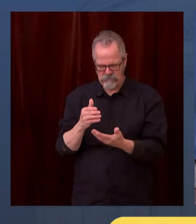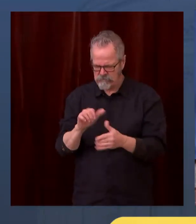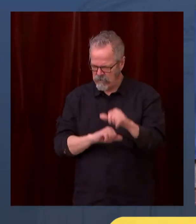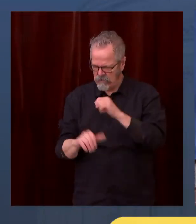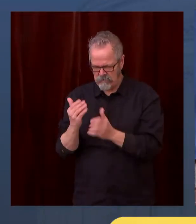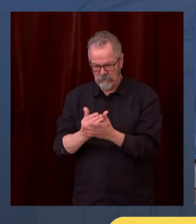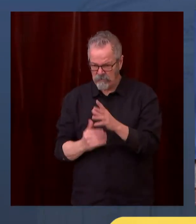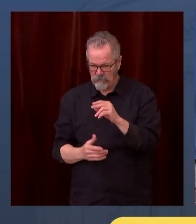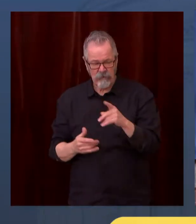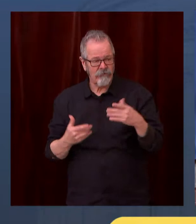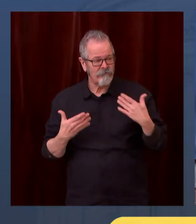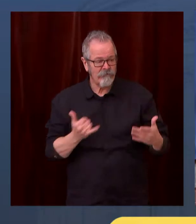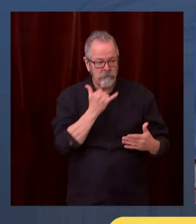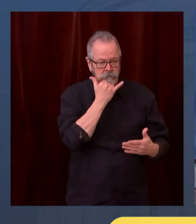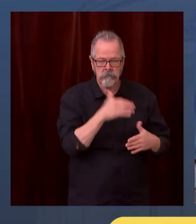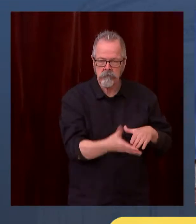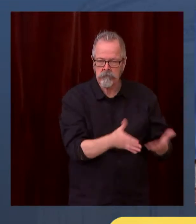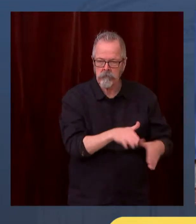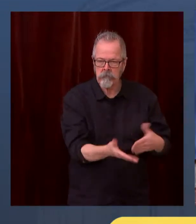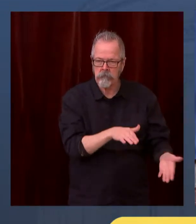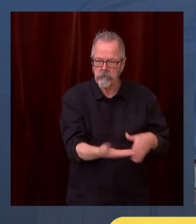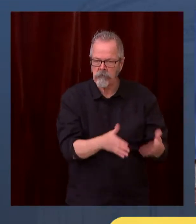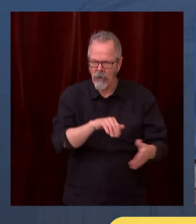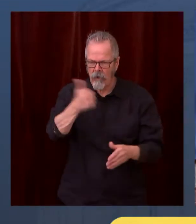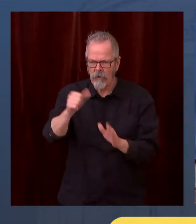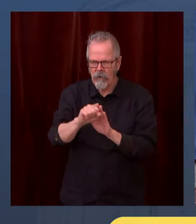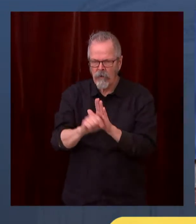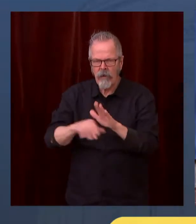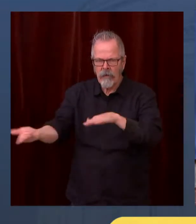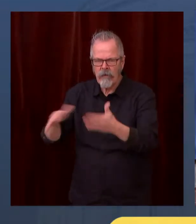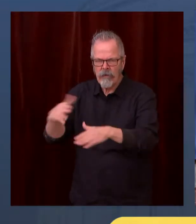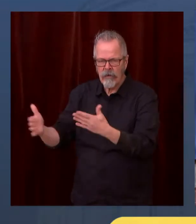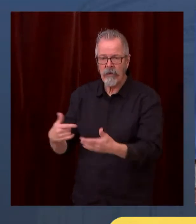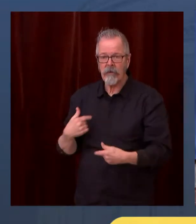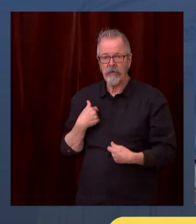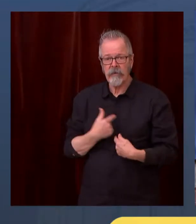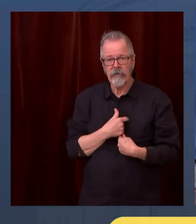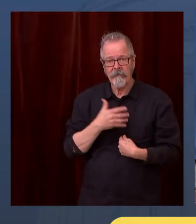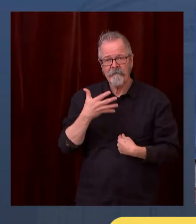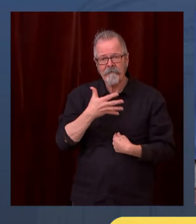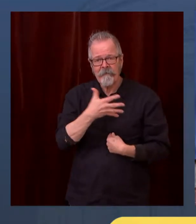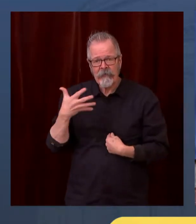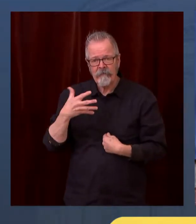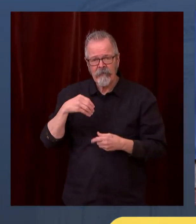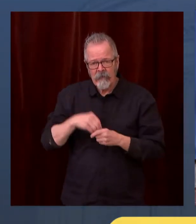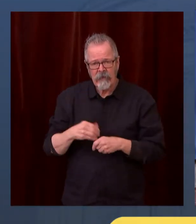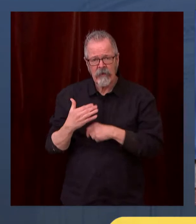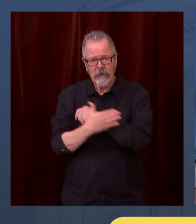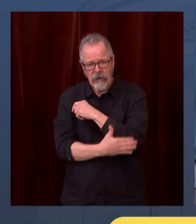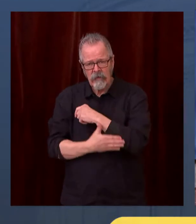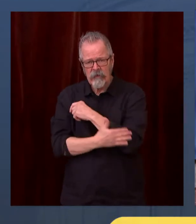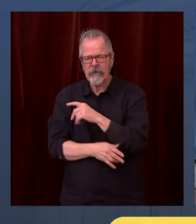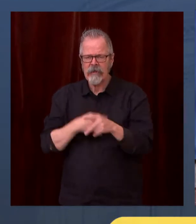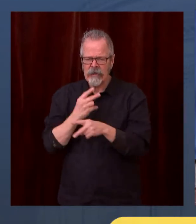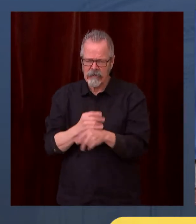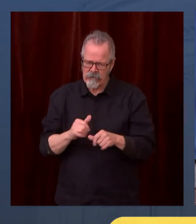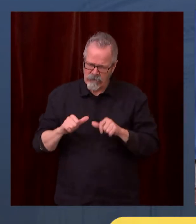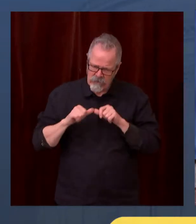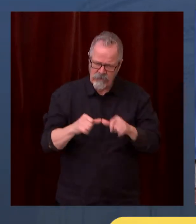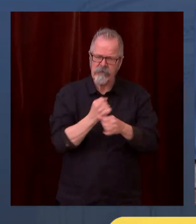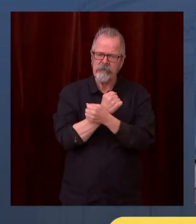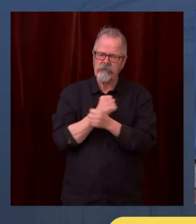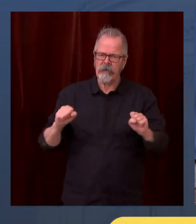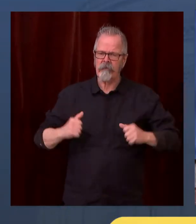way. We're 5th in the country, and we're going to continue to save lives in the state of Washington. Now, I will